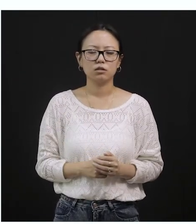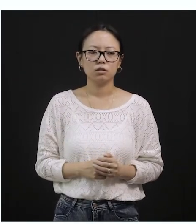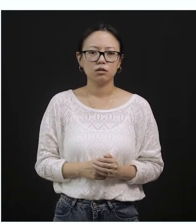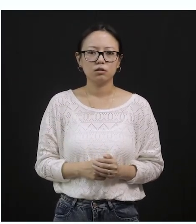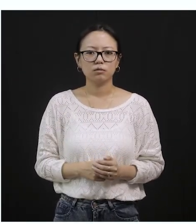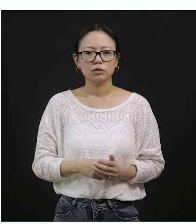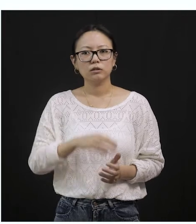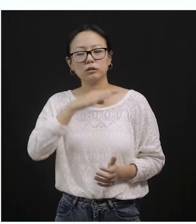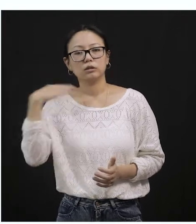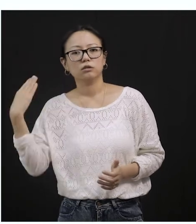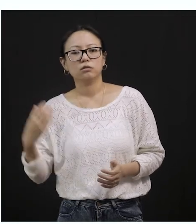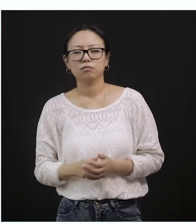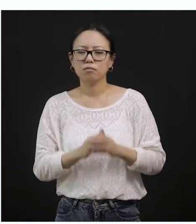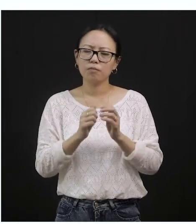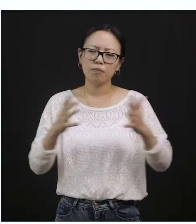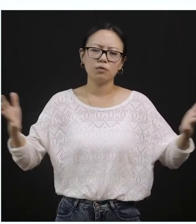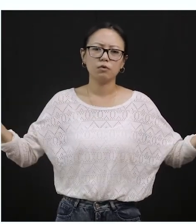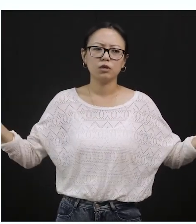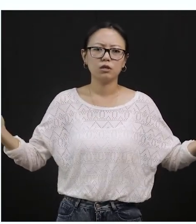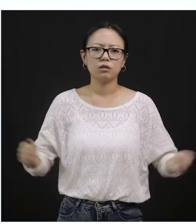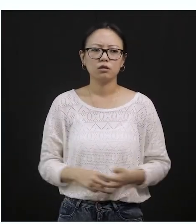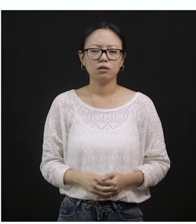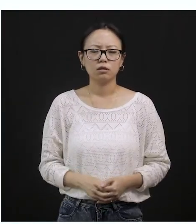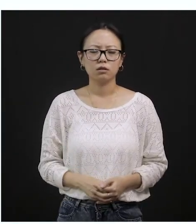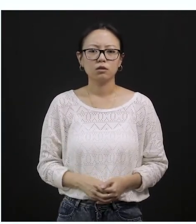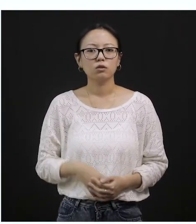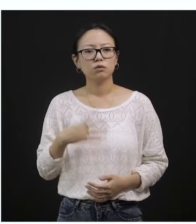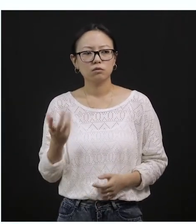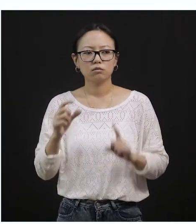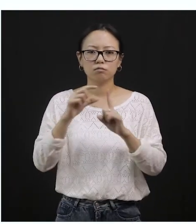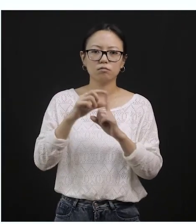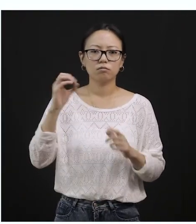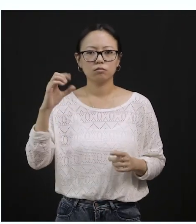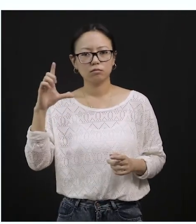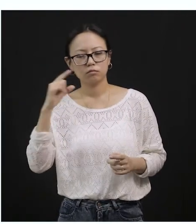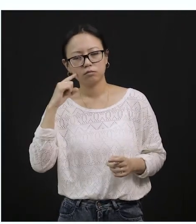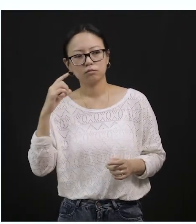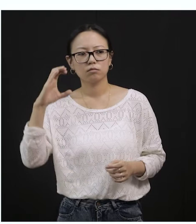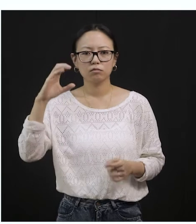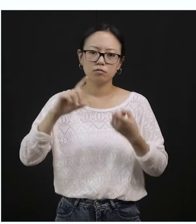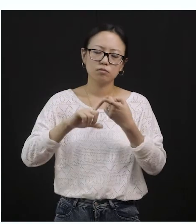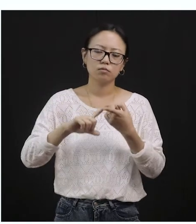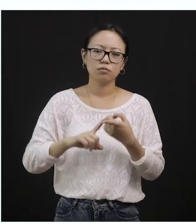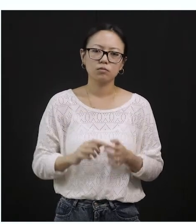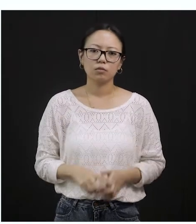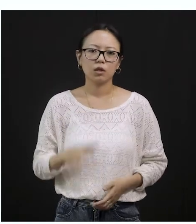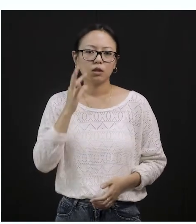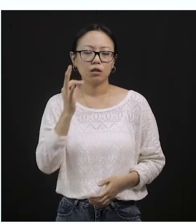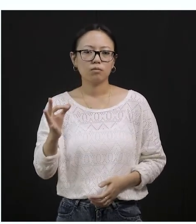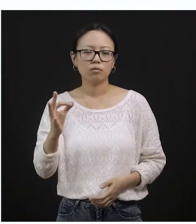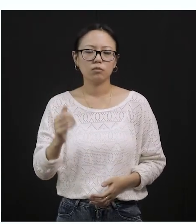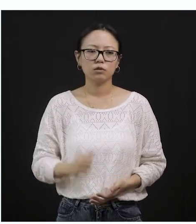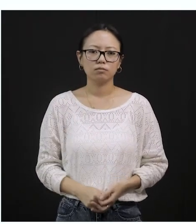lots of killing, murder. All right, so the profession of a police is also very important in a